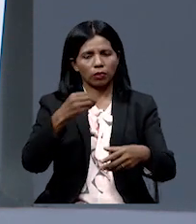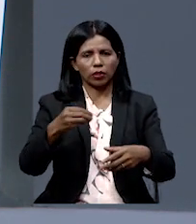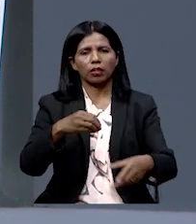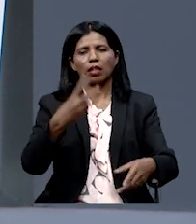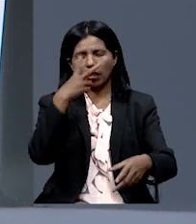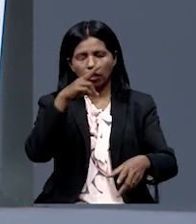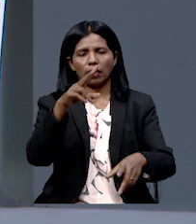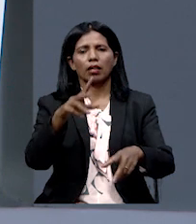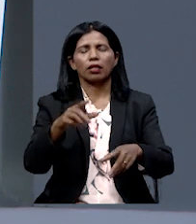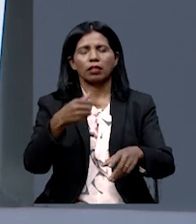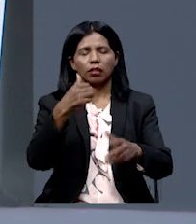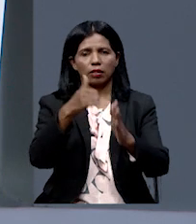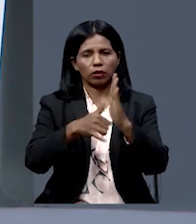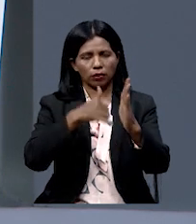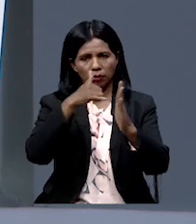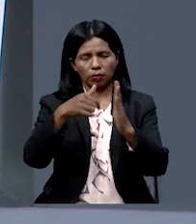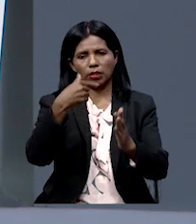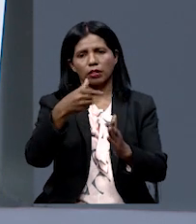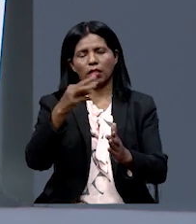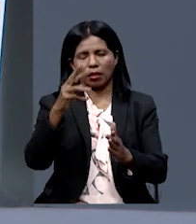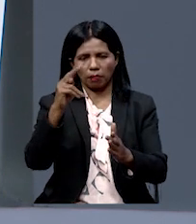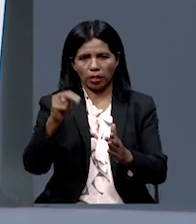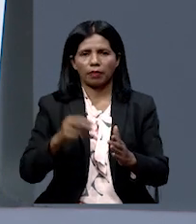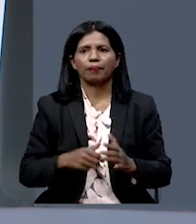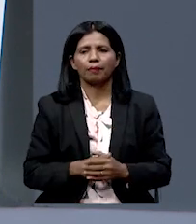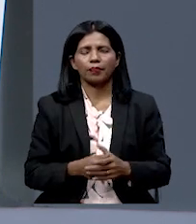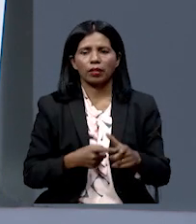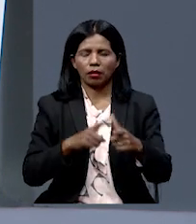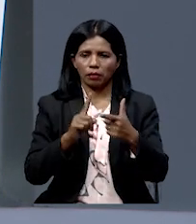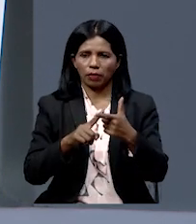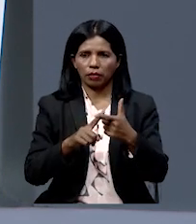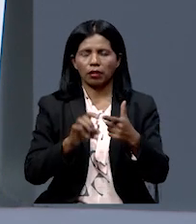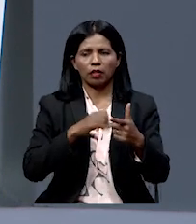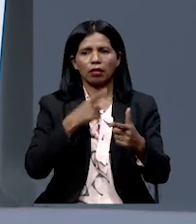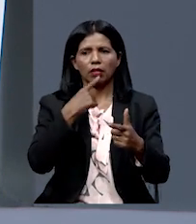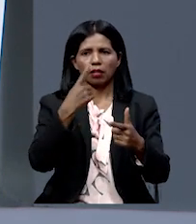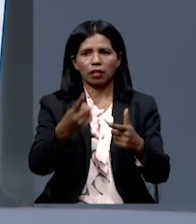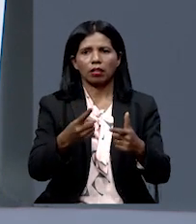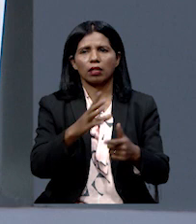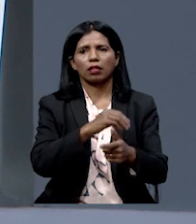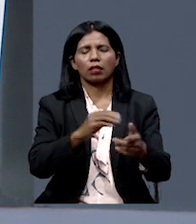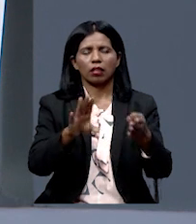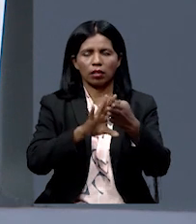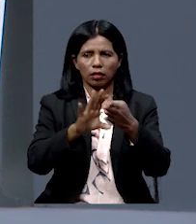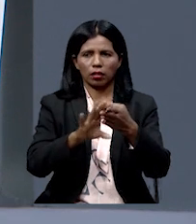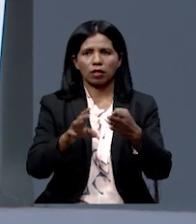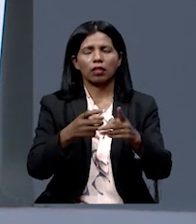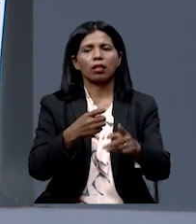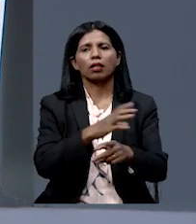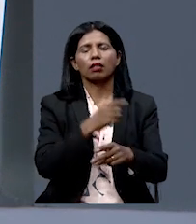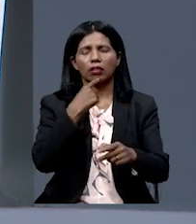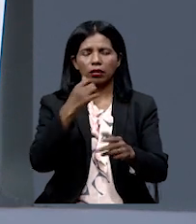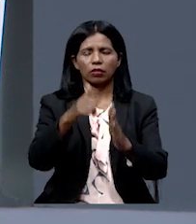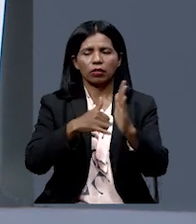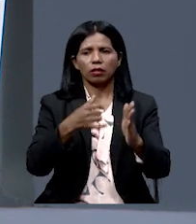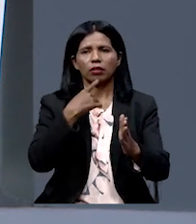sirania hela na fating iha kanal Jemen. Hau fila falida lai datan ba karta usi YouTube hatete